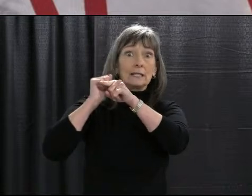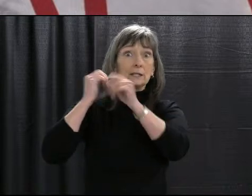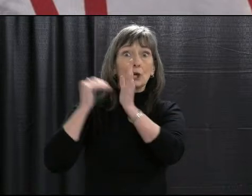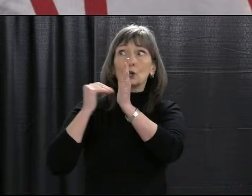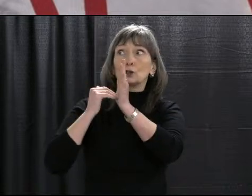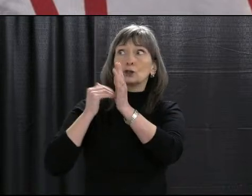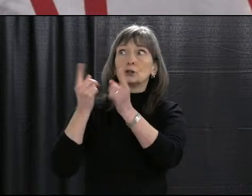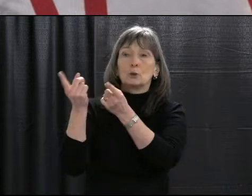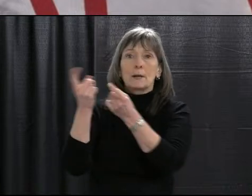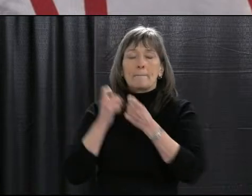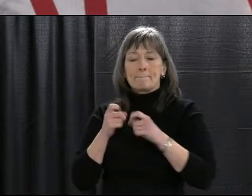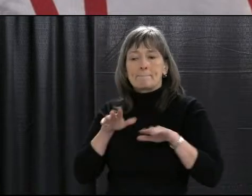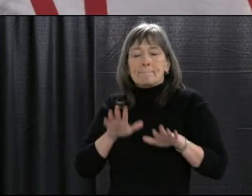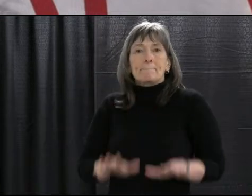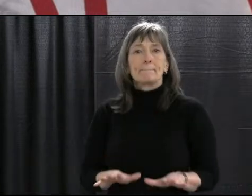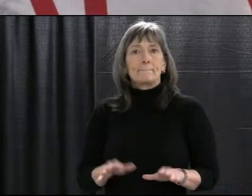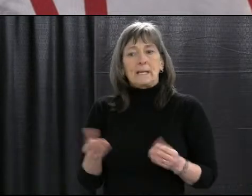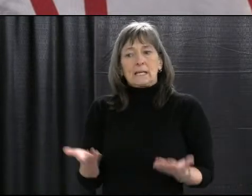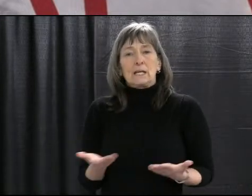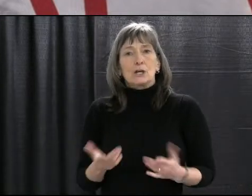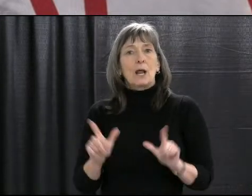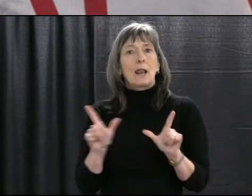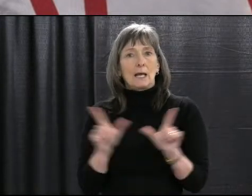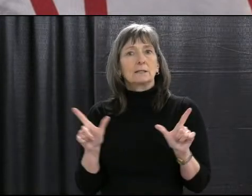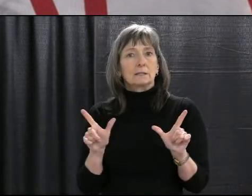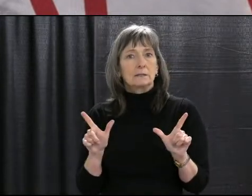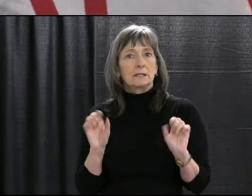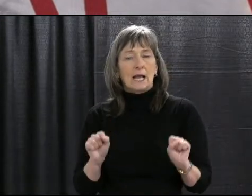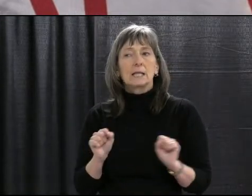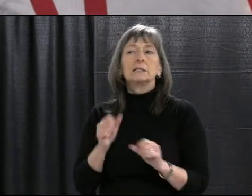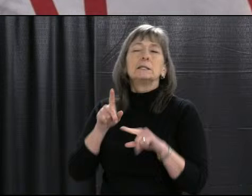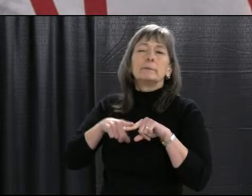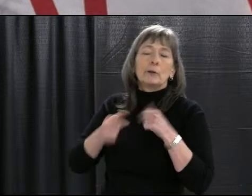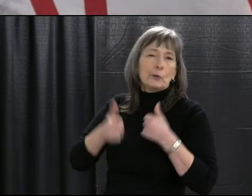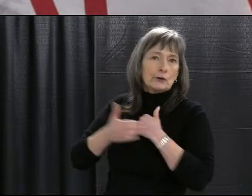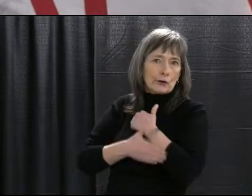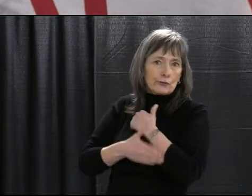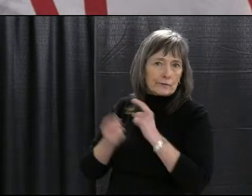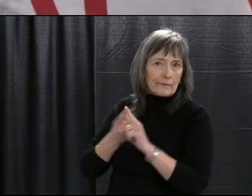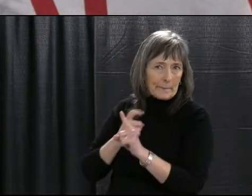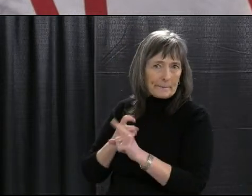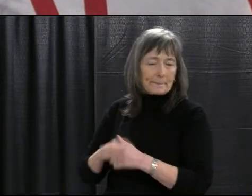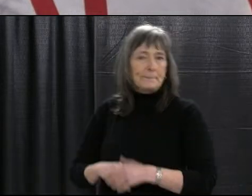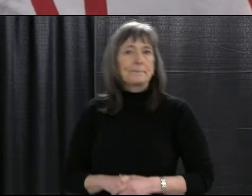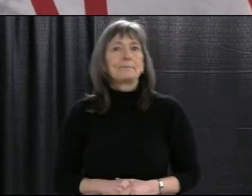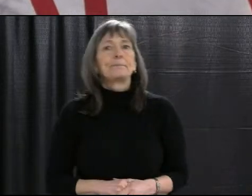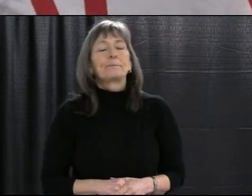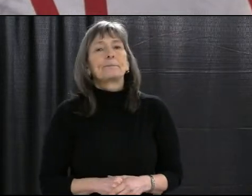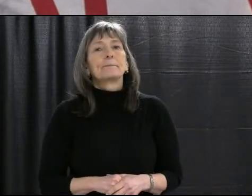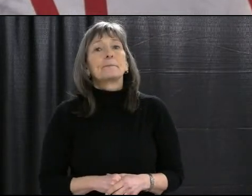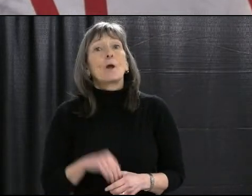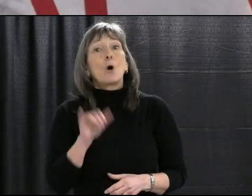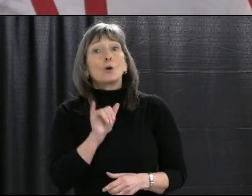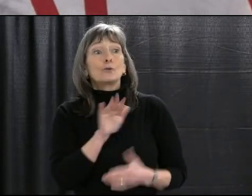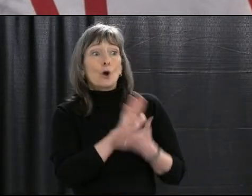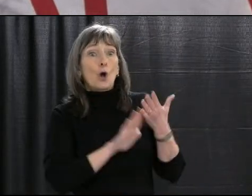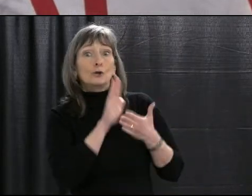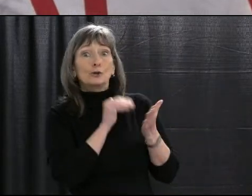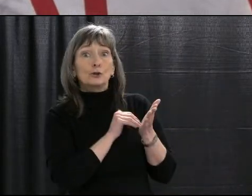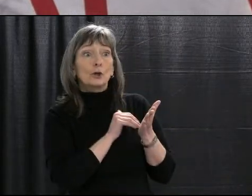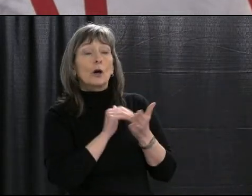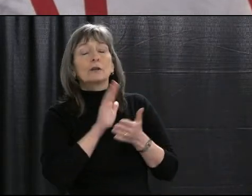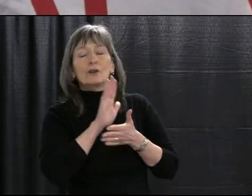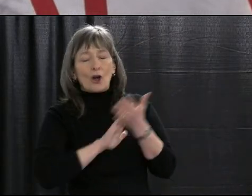practitioners who are trained and licensed in select countries. We've also been working with the College of